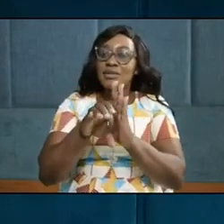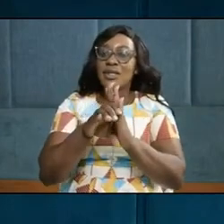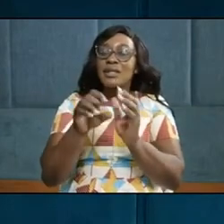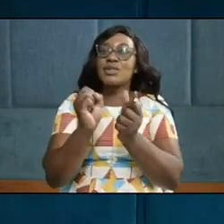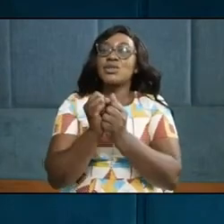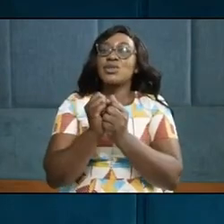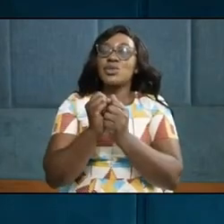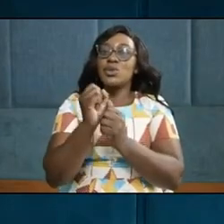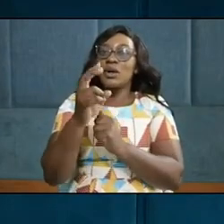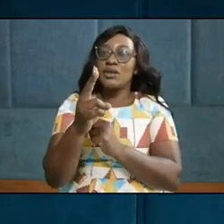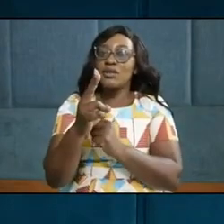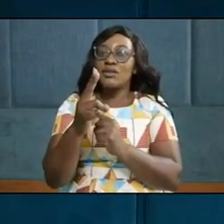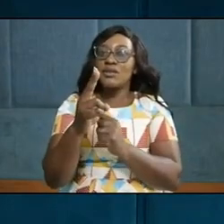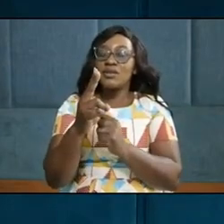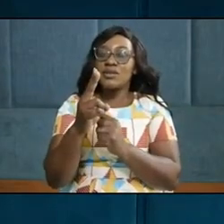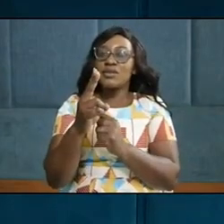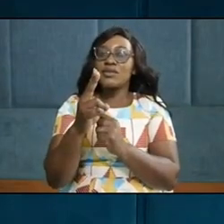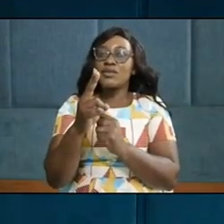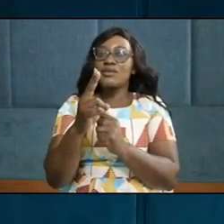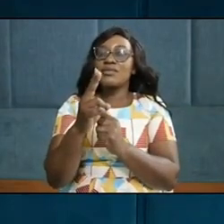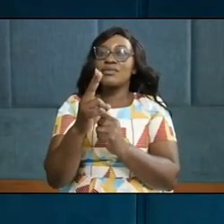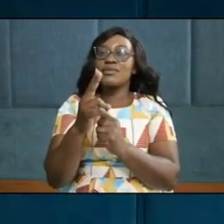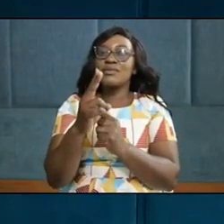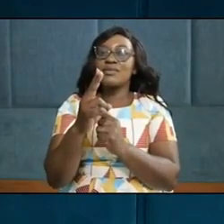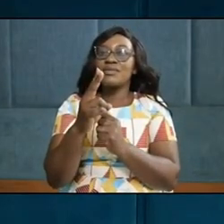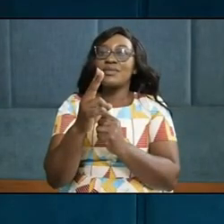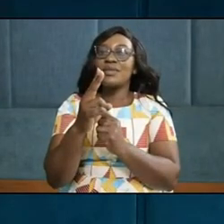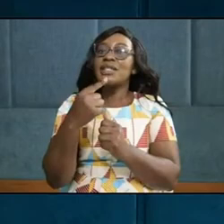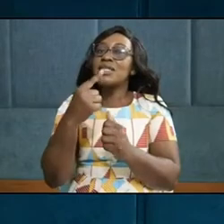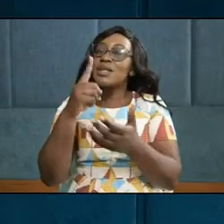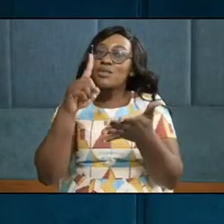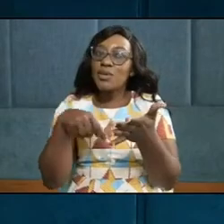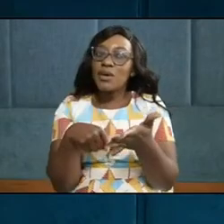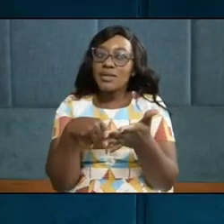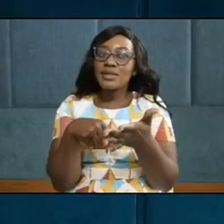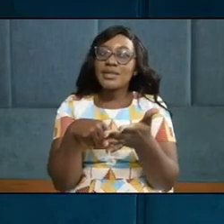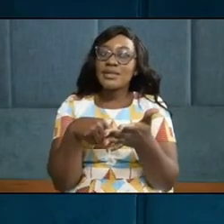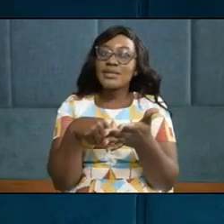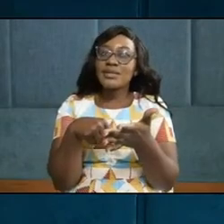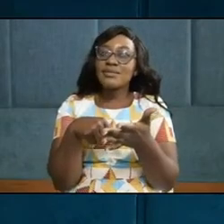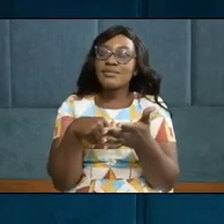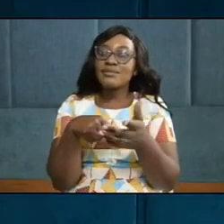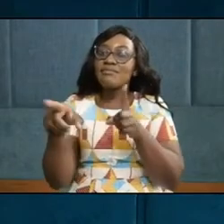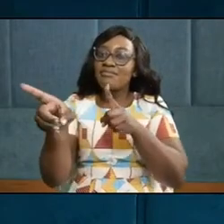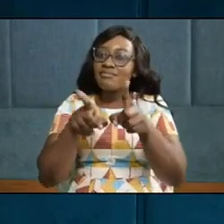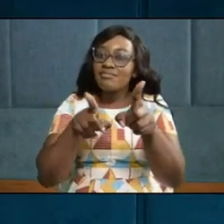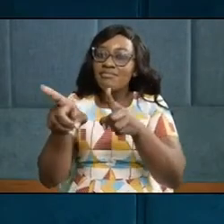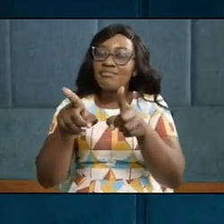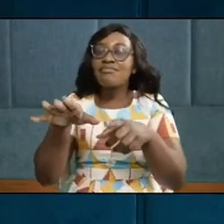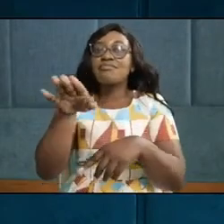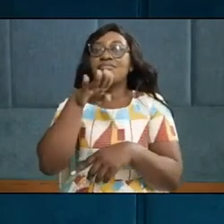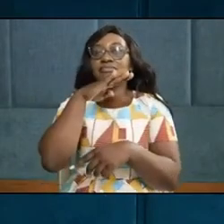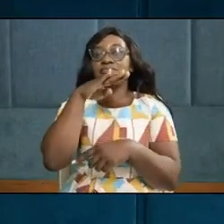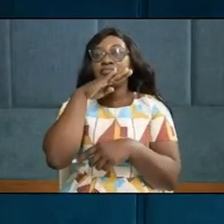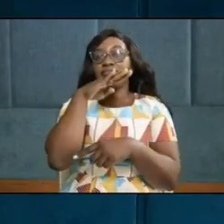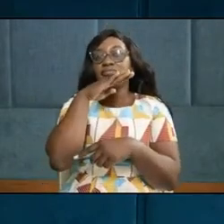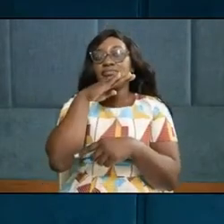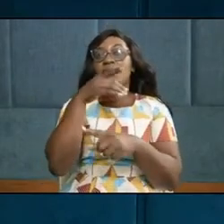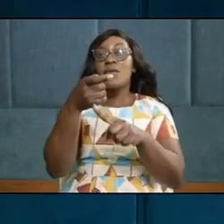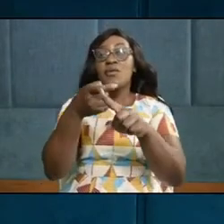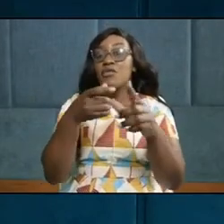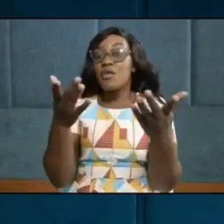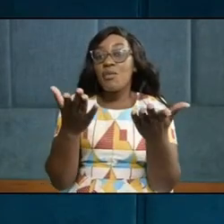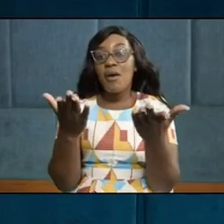20, verses 1 and to 12. And we are looking at the journeys of Paul. Paul coming